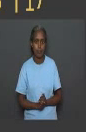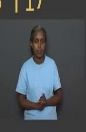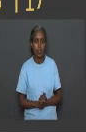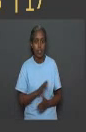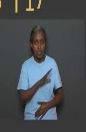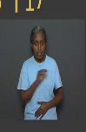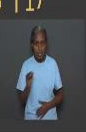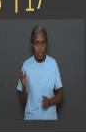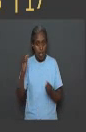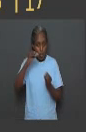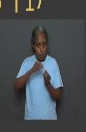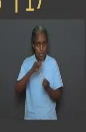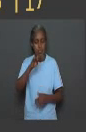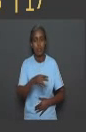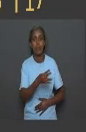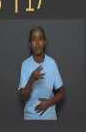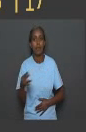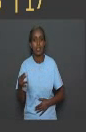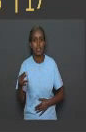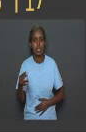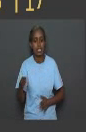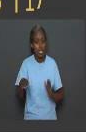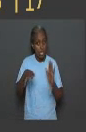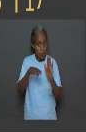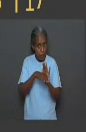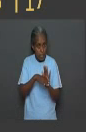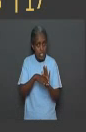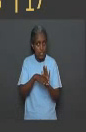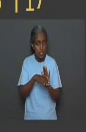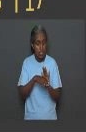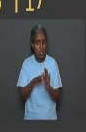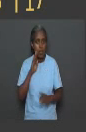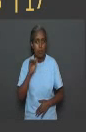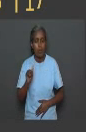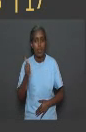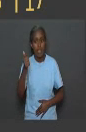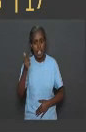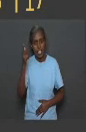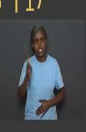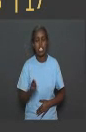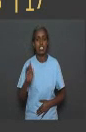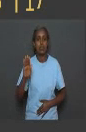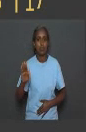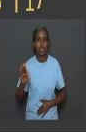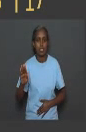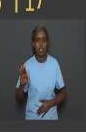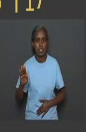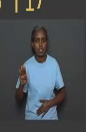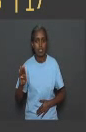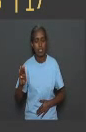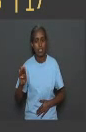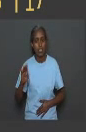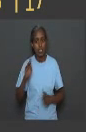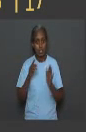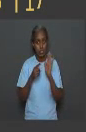An augmented matrix is represented by A/B as